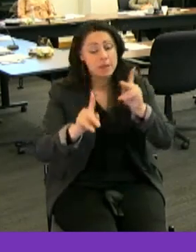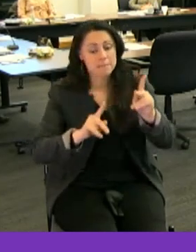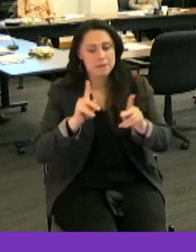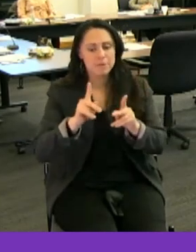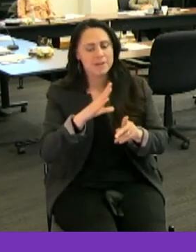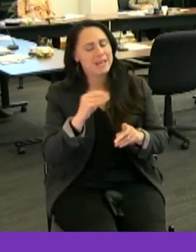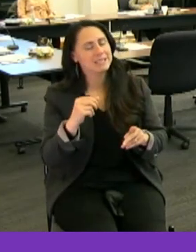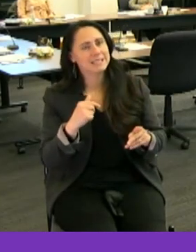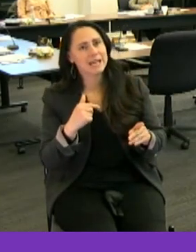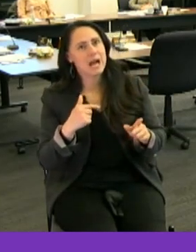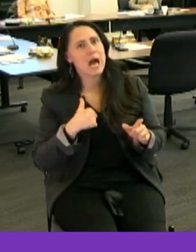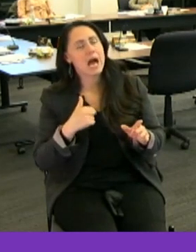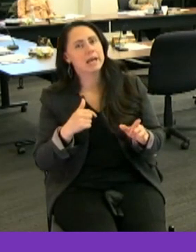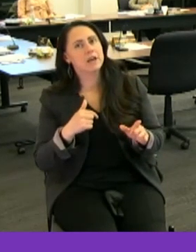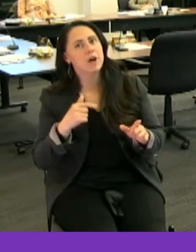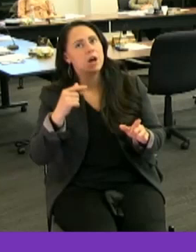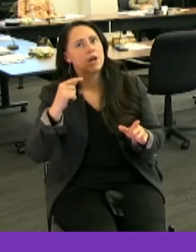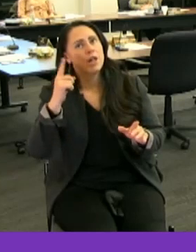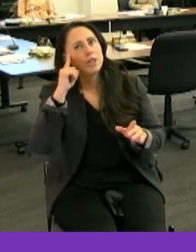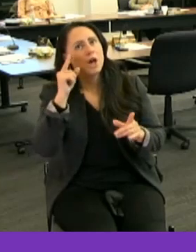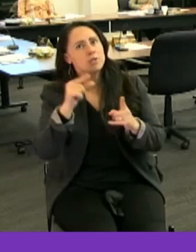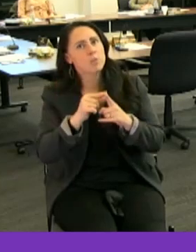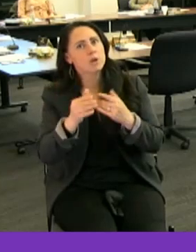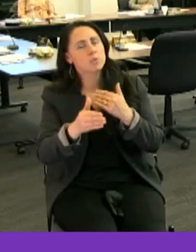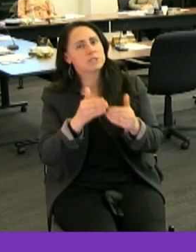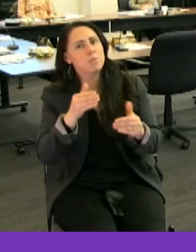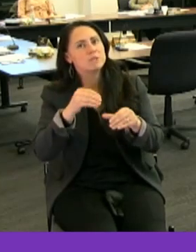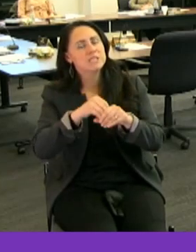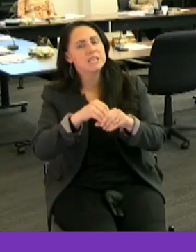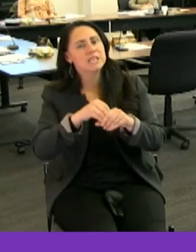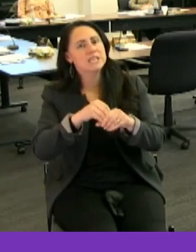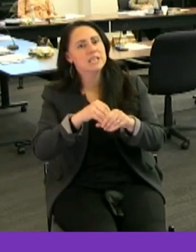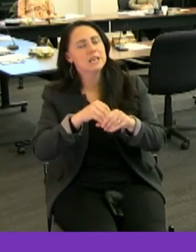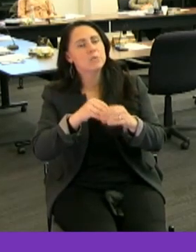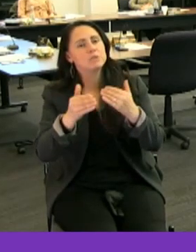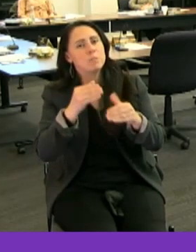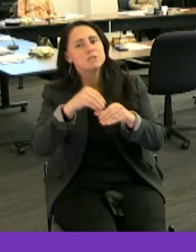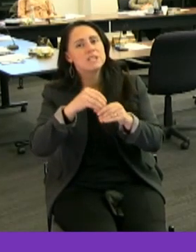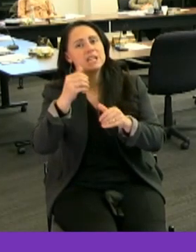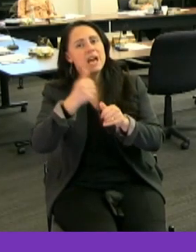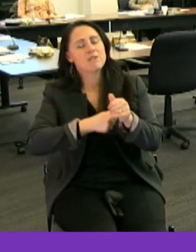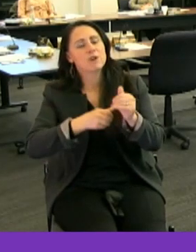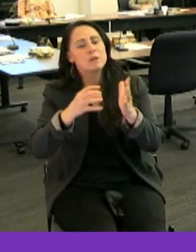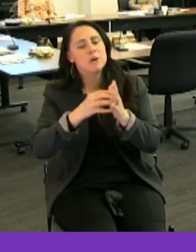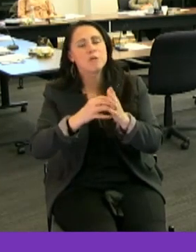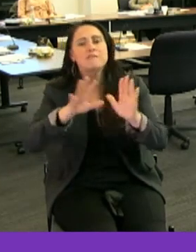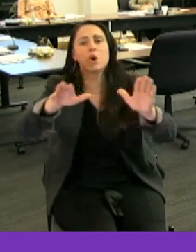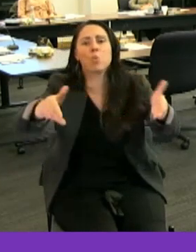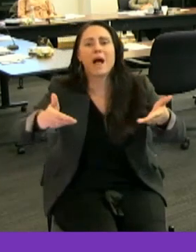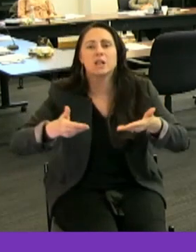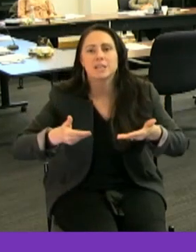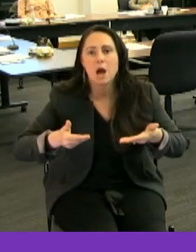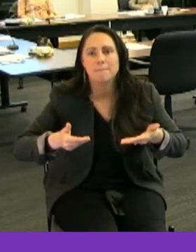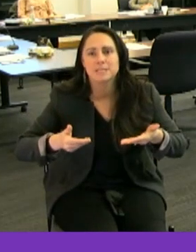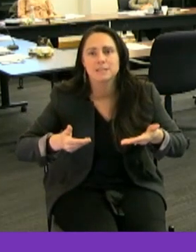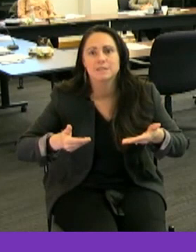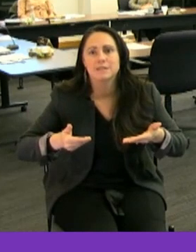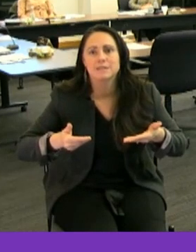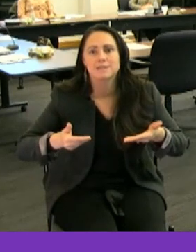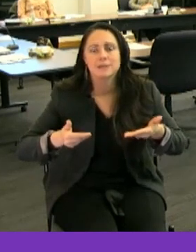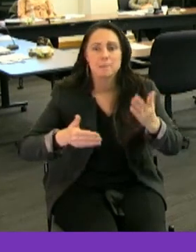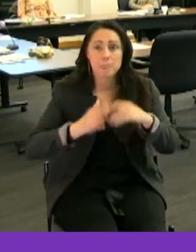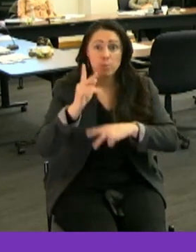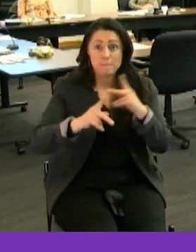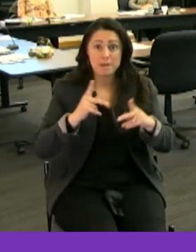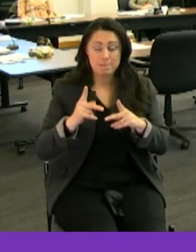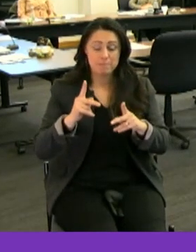People, and I found this word in almost every paragraph I saw, was welcomed, and it kind of ties into the next one too. What